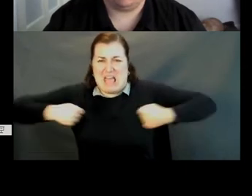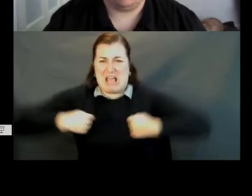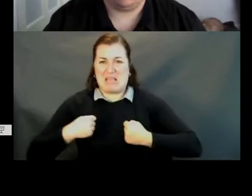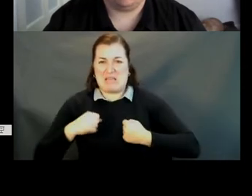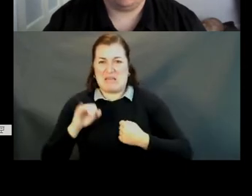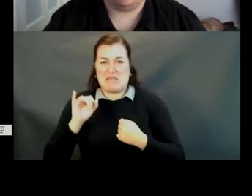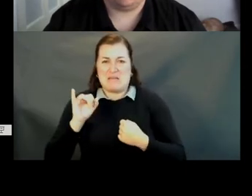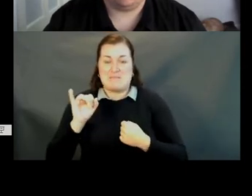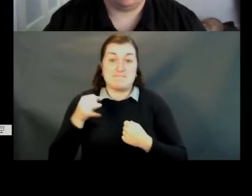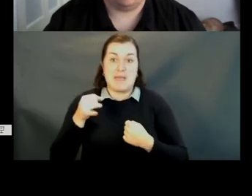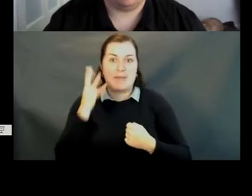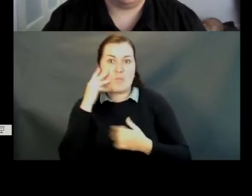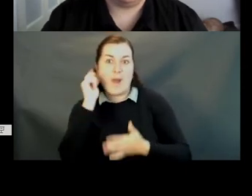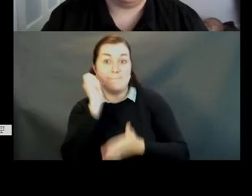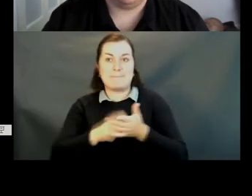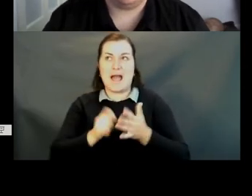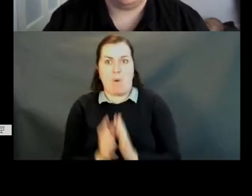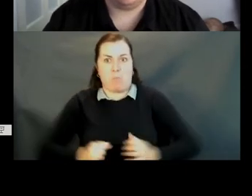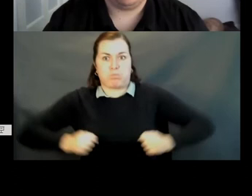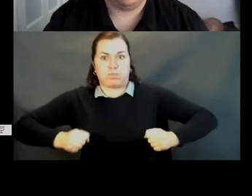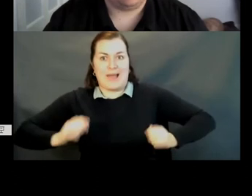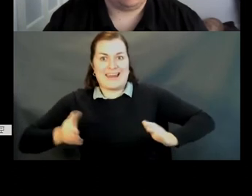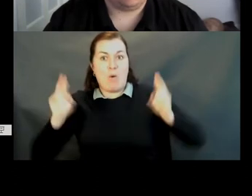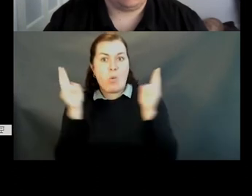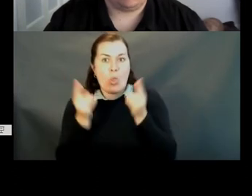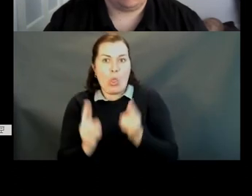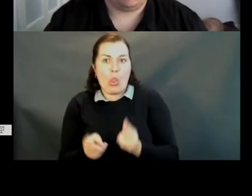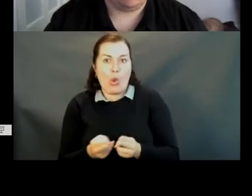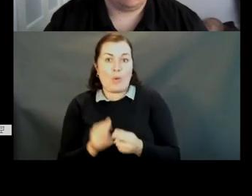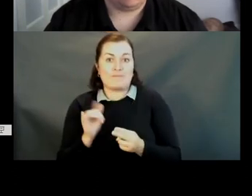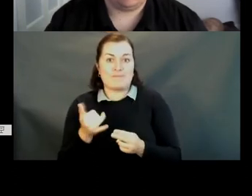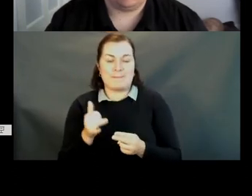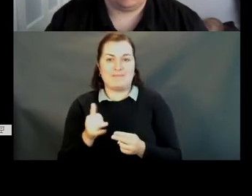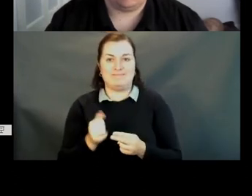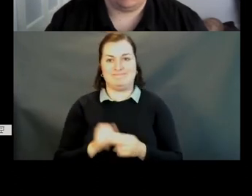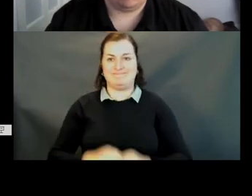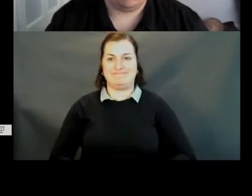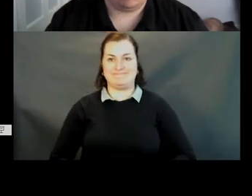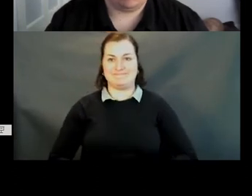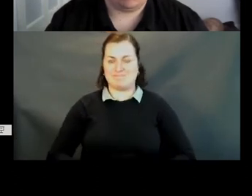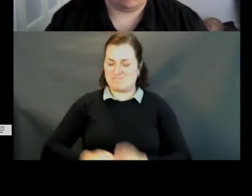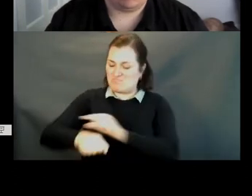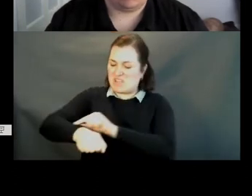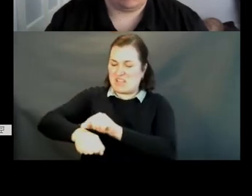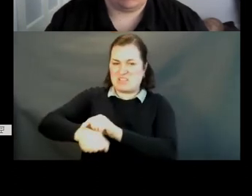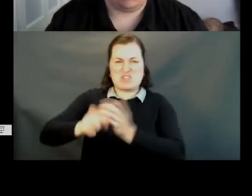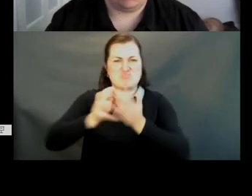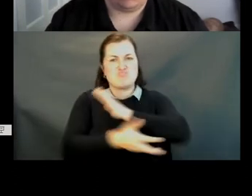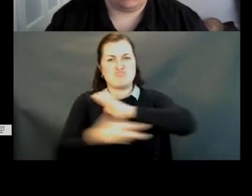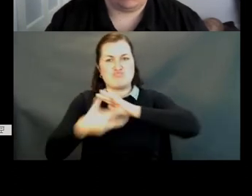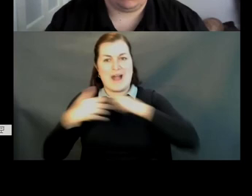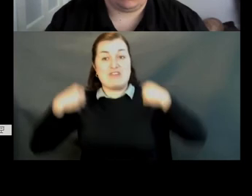more filled out when he bought those clothes. Because if you put those sleeves down, they'll be a bit too long. He's wearing a brown jacket,